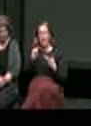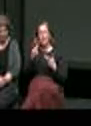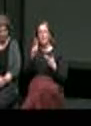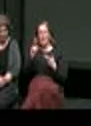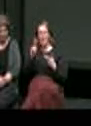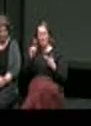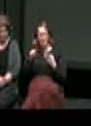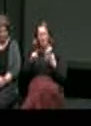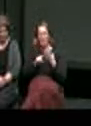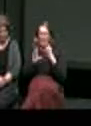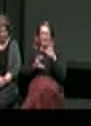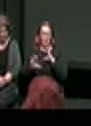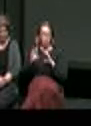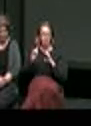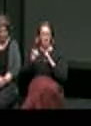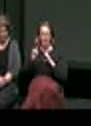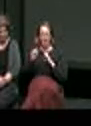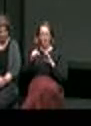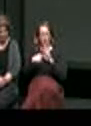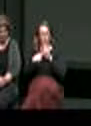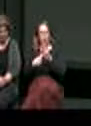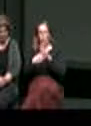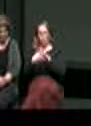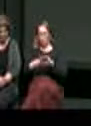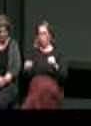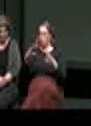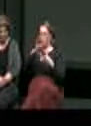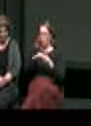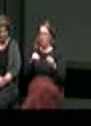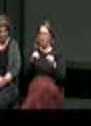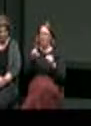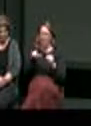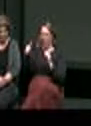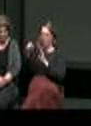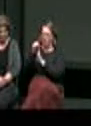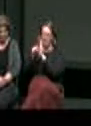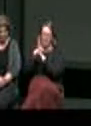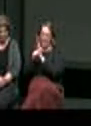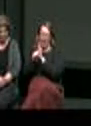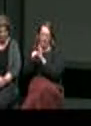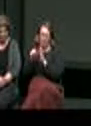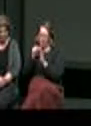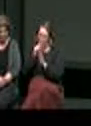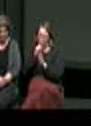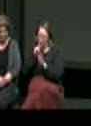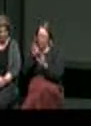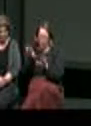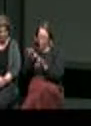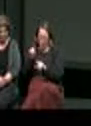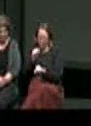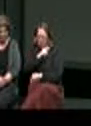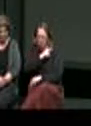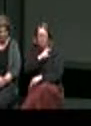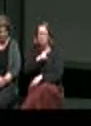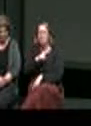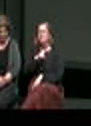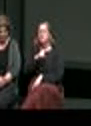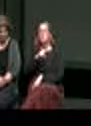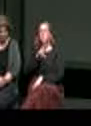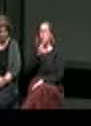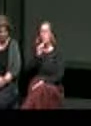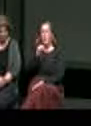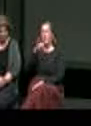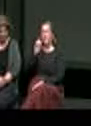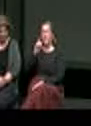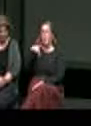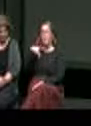tell this story. And no other states really do it. And the US EPA